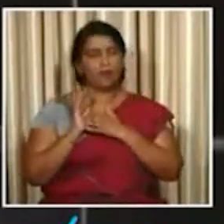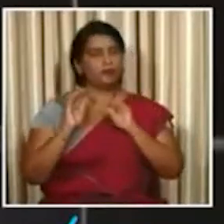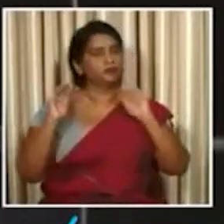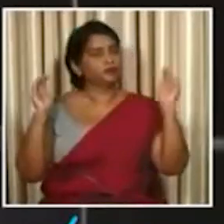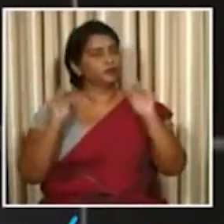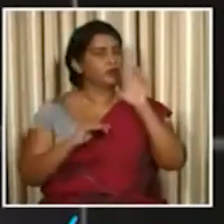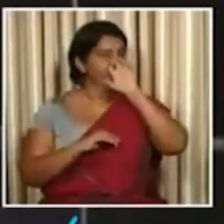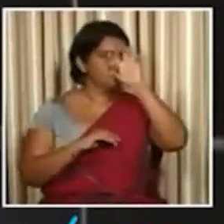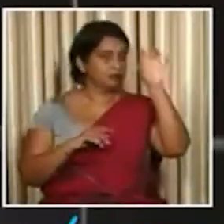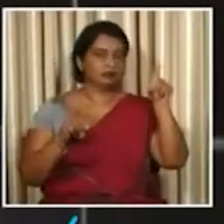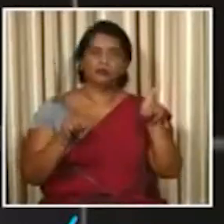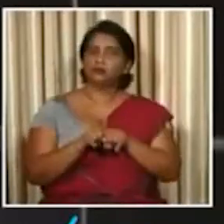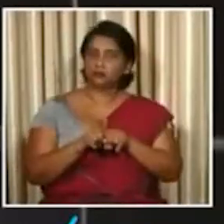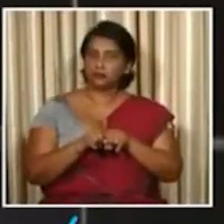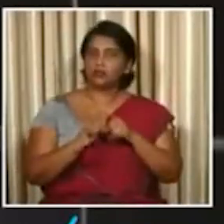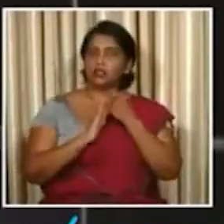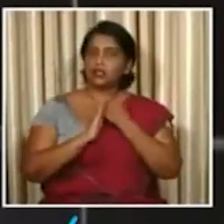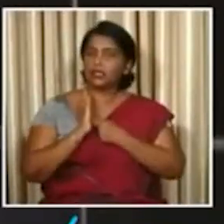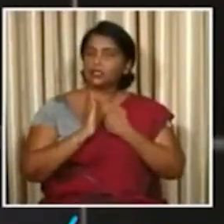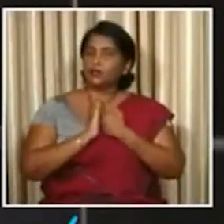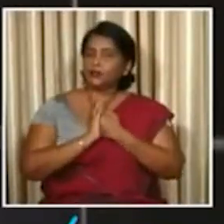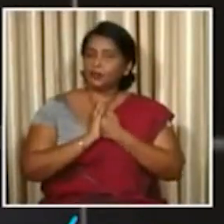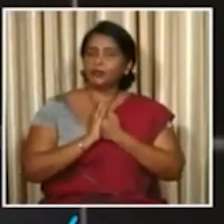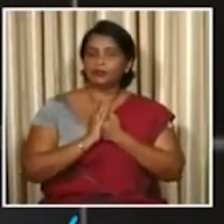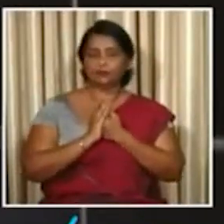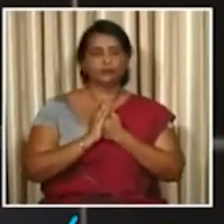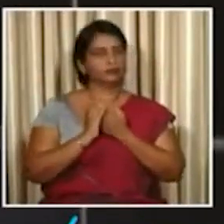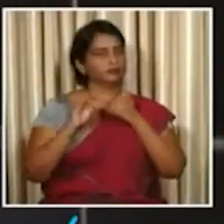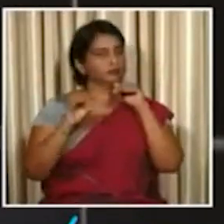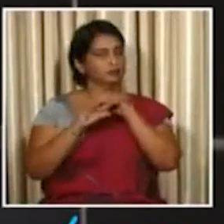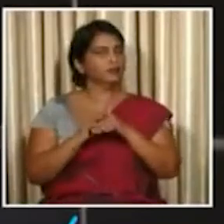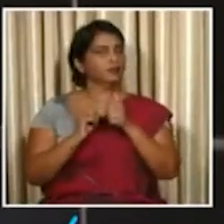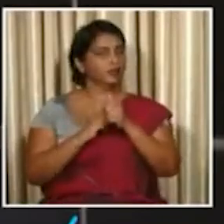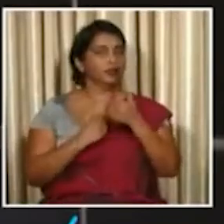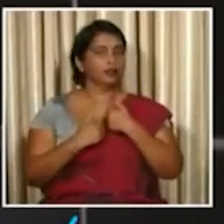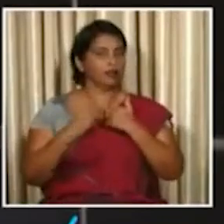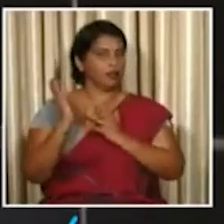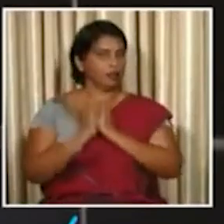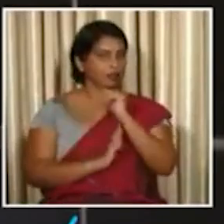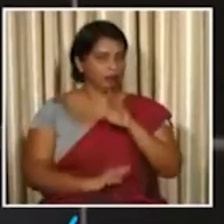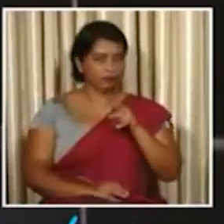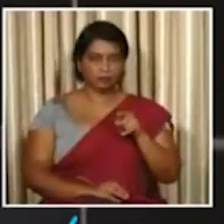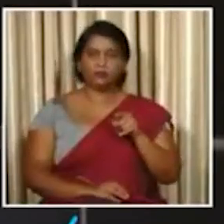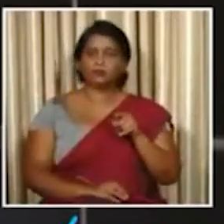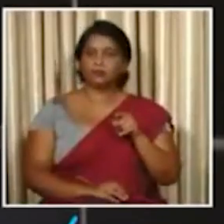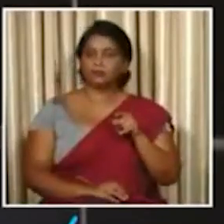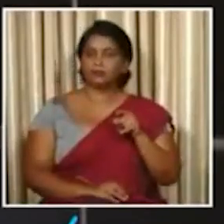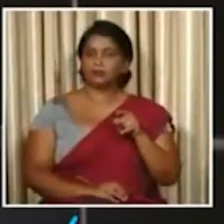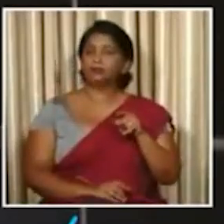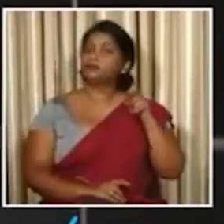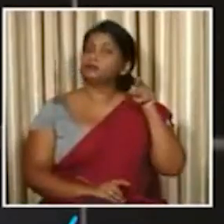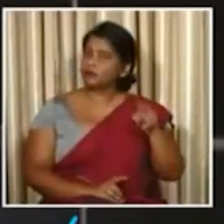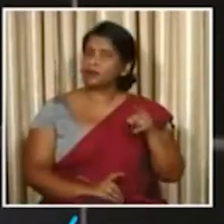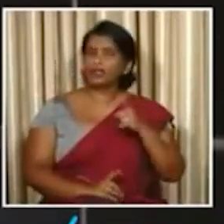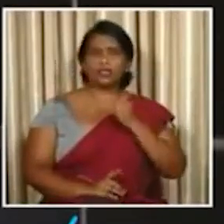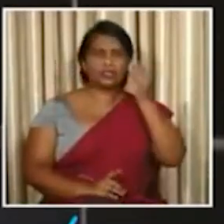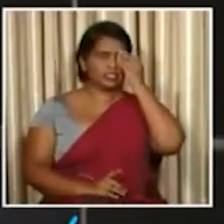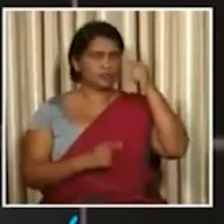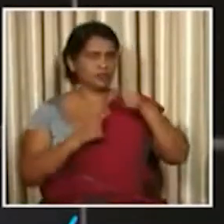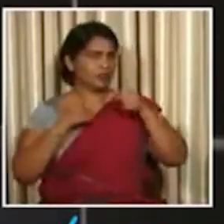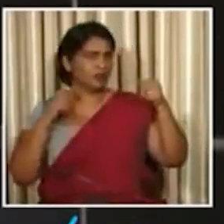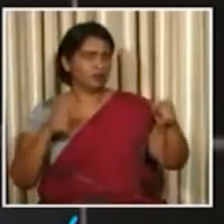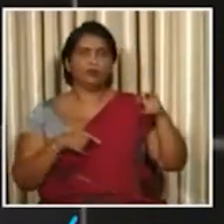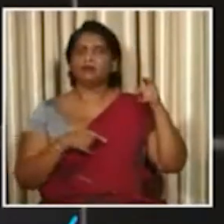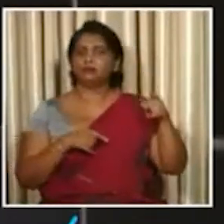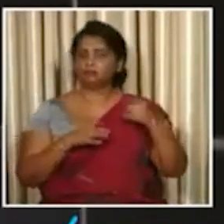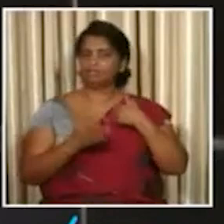peace. There are increasing calls globally for arms embargoes and sanctions against Israel. Sri Lanka needs to watch